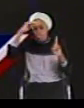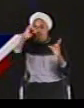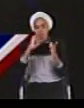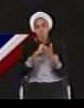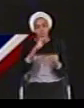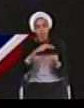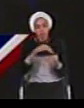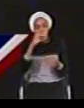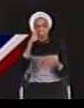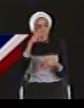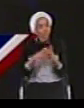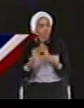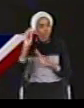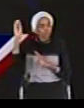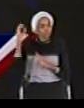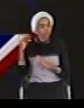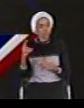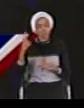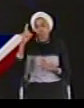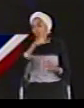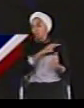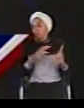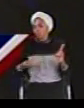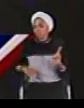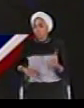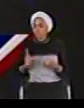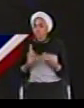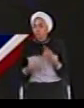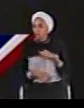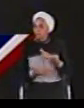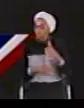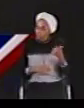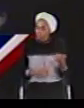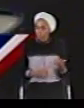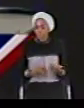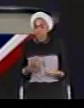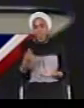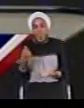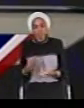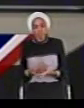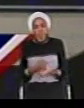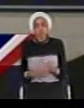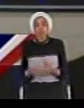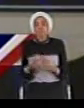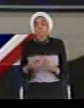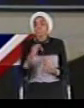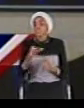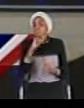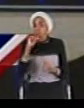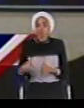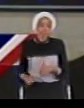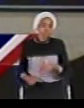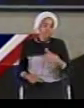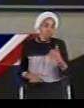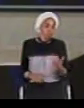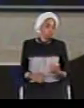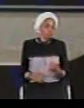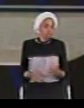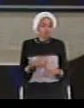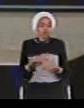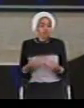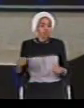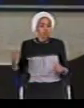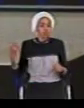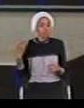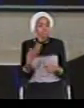into the grace of Christ unto another gospel. Verse 7, which is not another, but